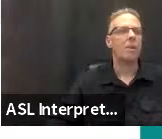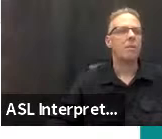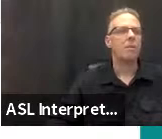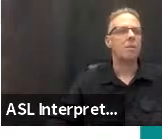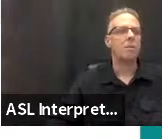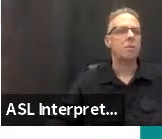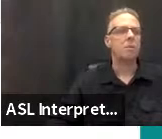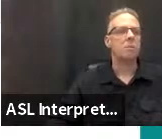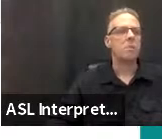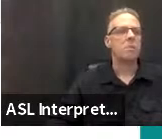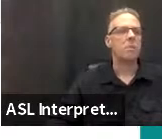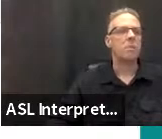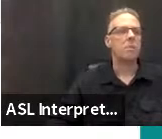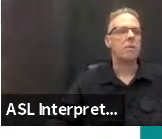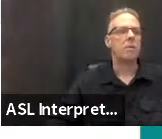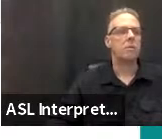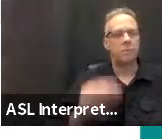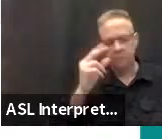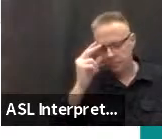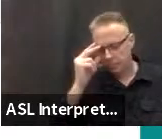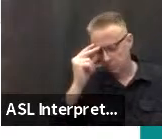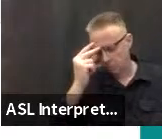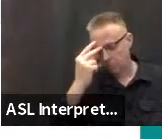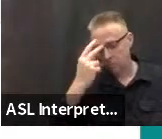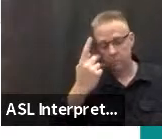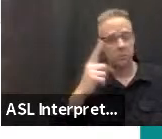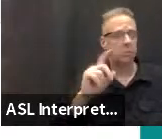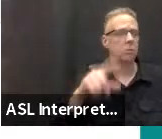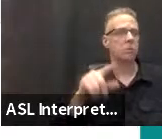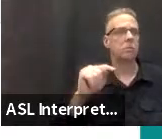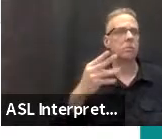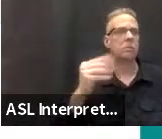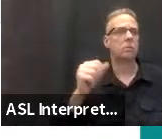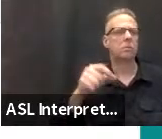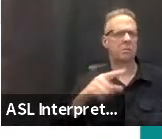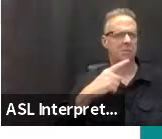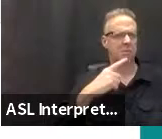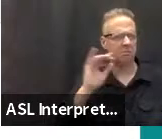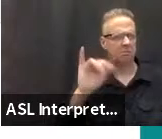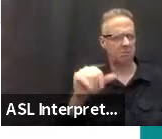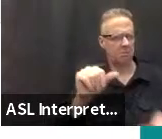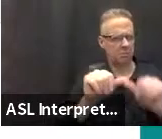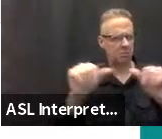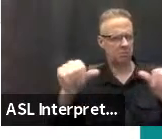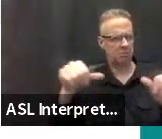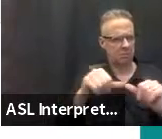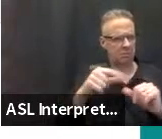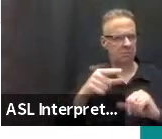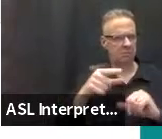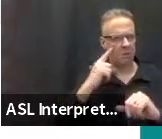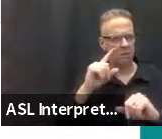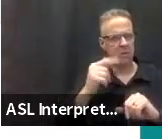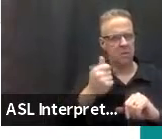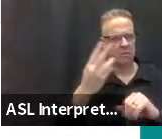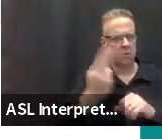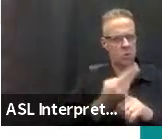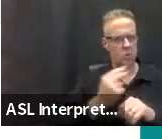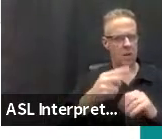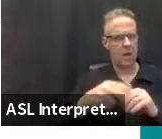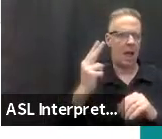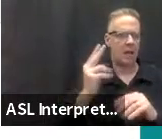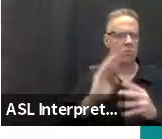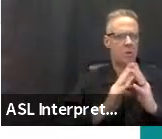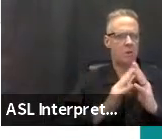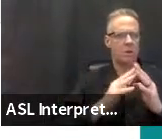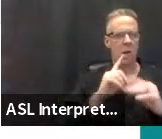There's a comment and question, Derek, from Thomas. It says, doesn't the location of multi-use and high-capacity